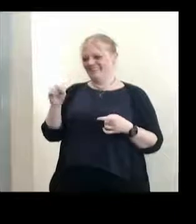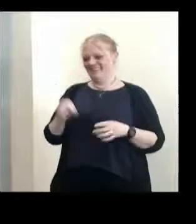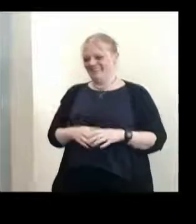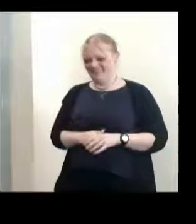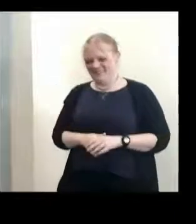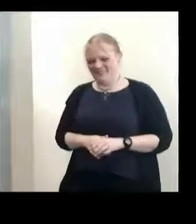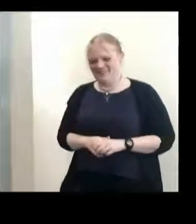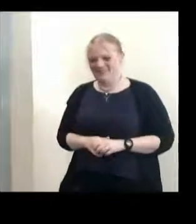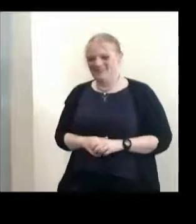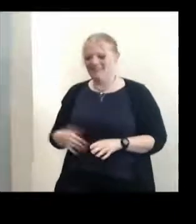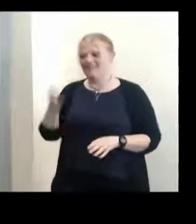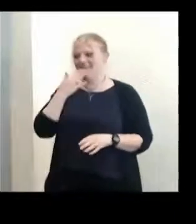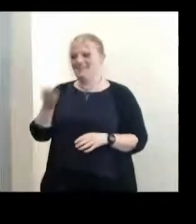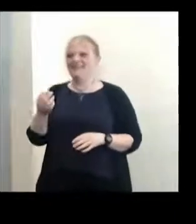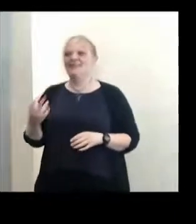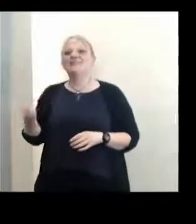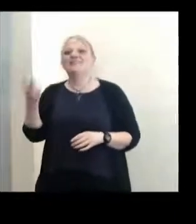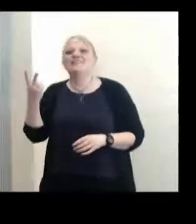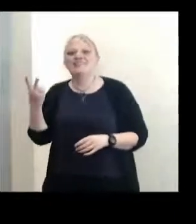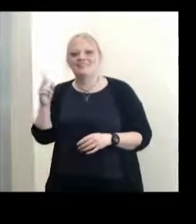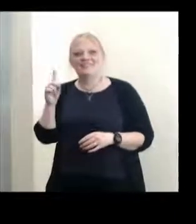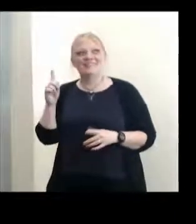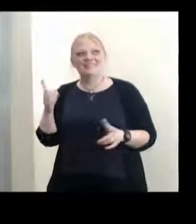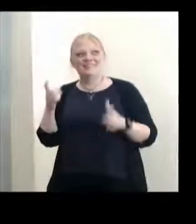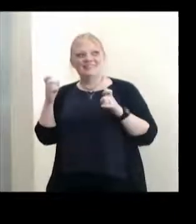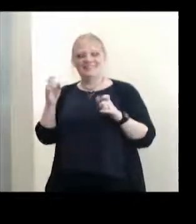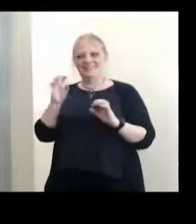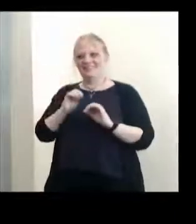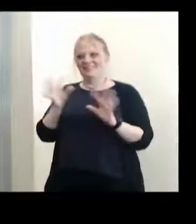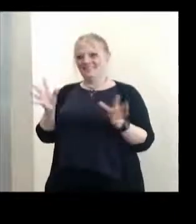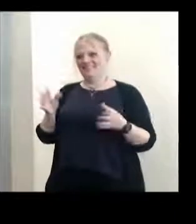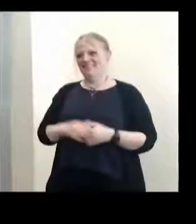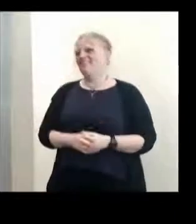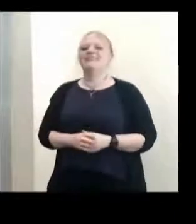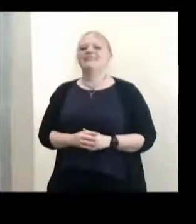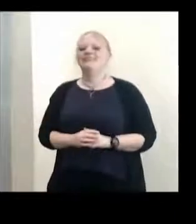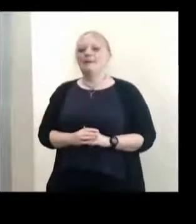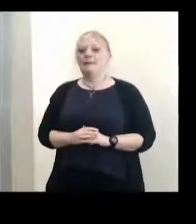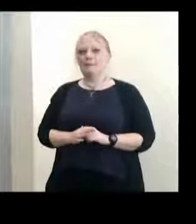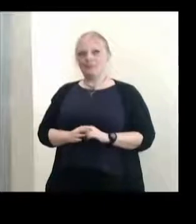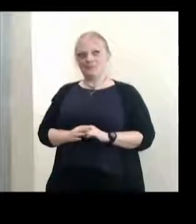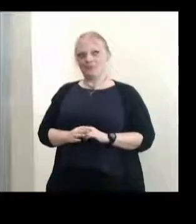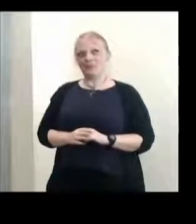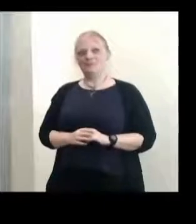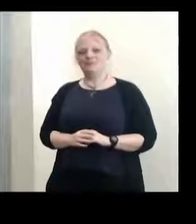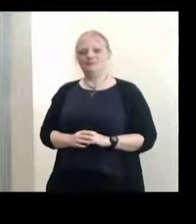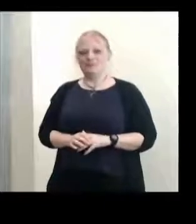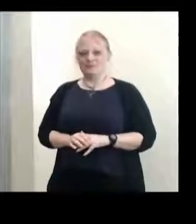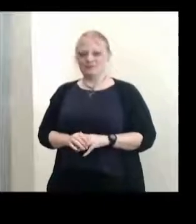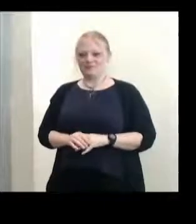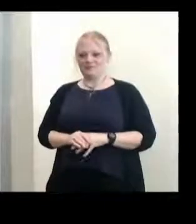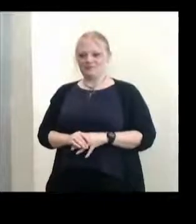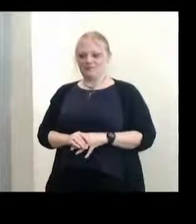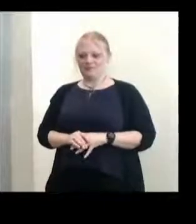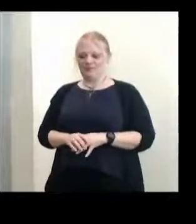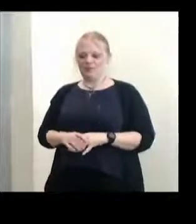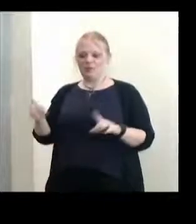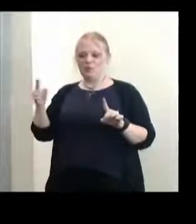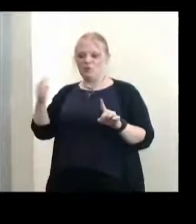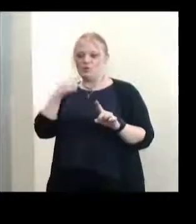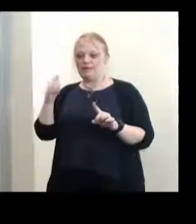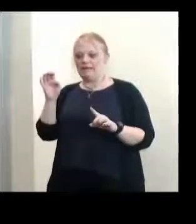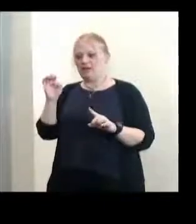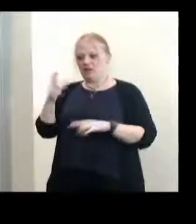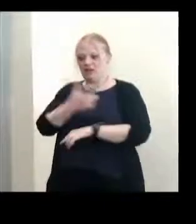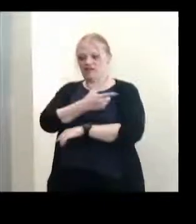Thanks. Just two quick clarifying questions. One, are you saying that Erie County vaccination sites will